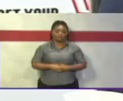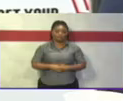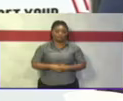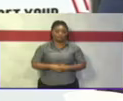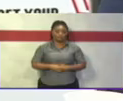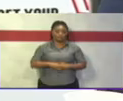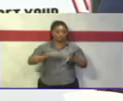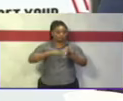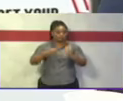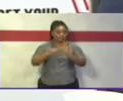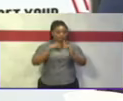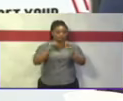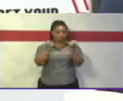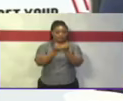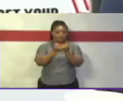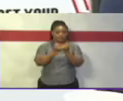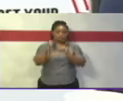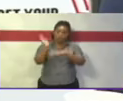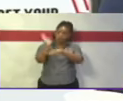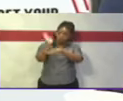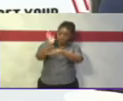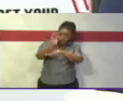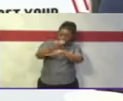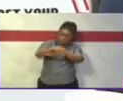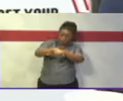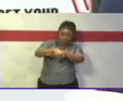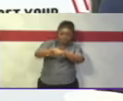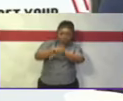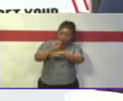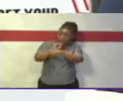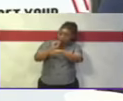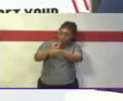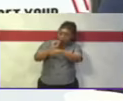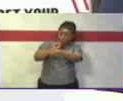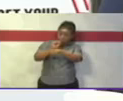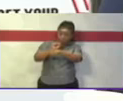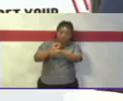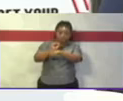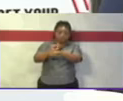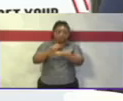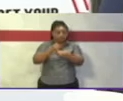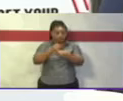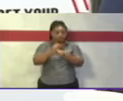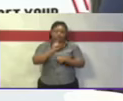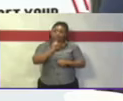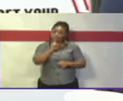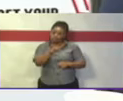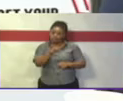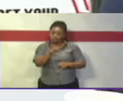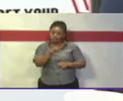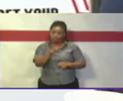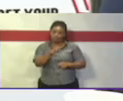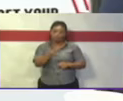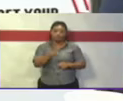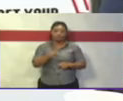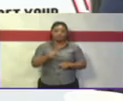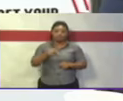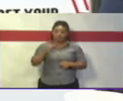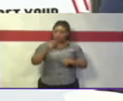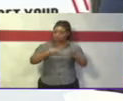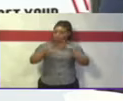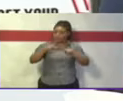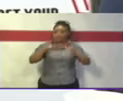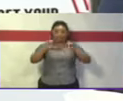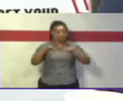working overnight to ensure that we answer the call for the urgency for people to be